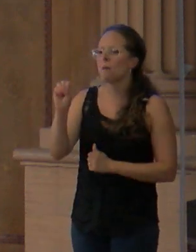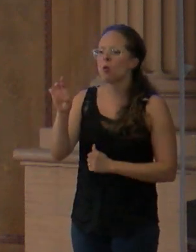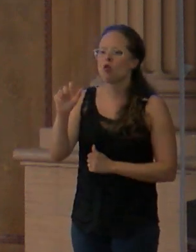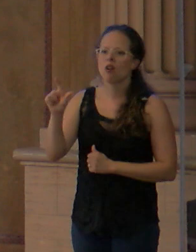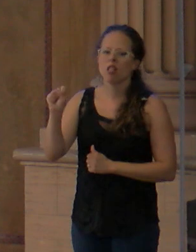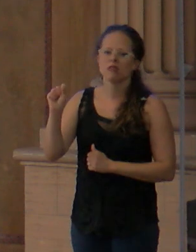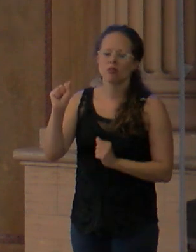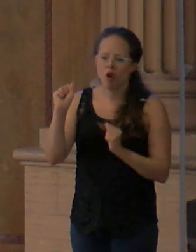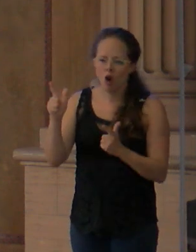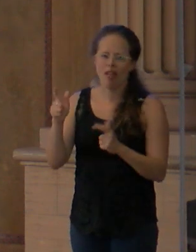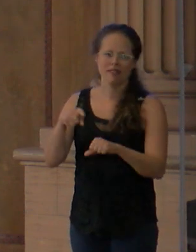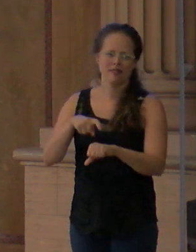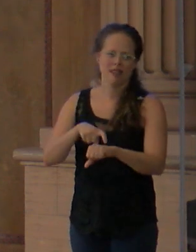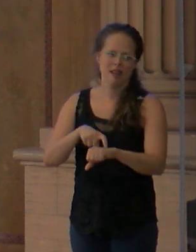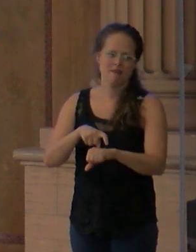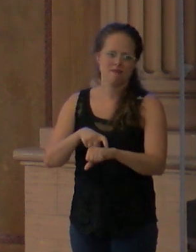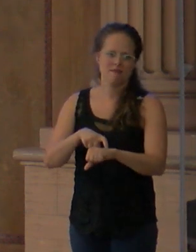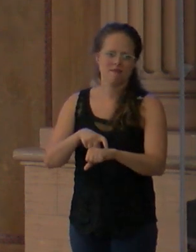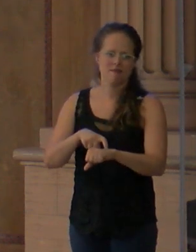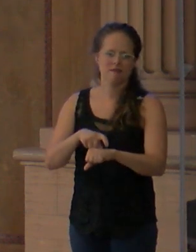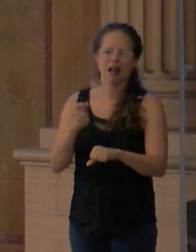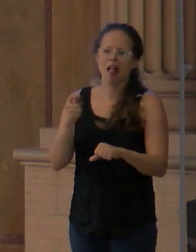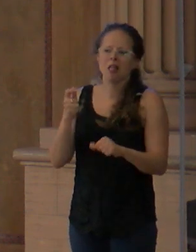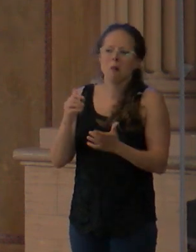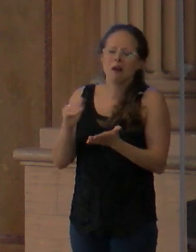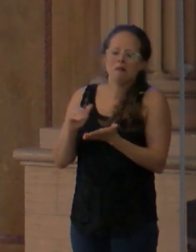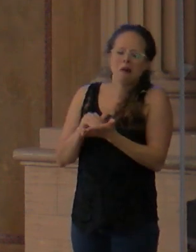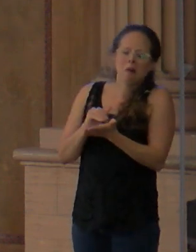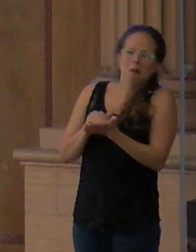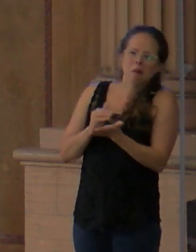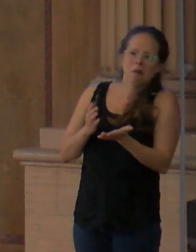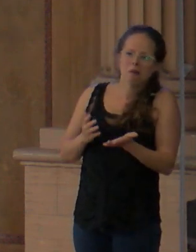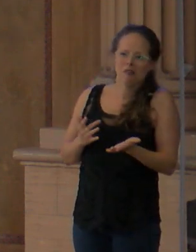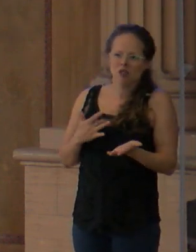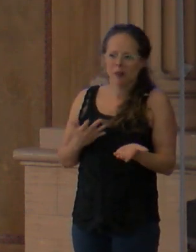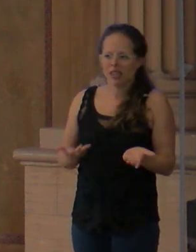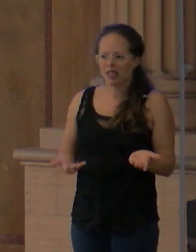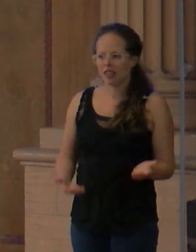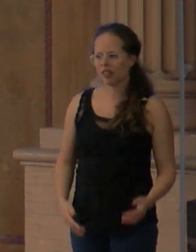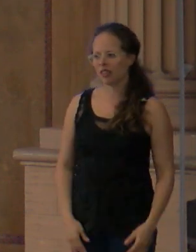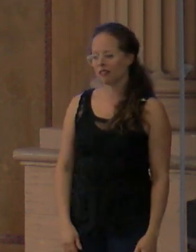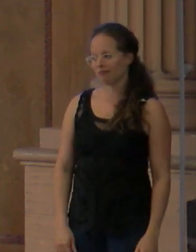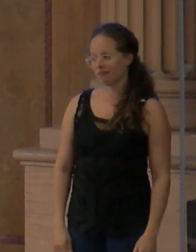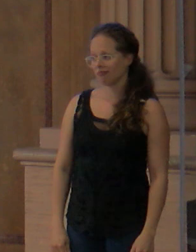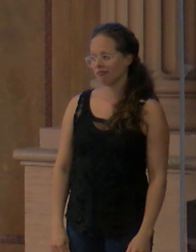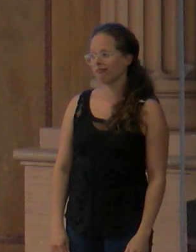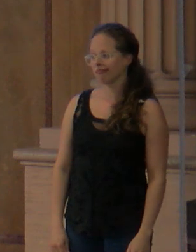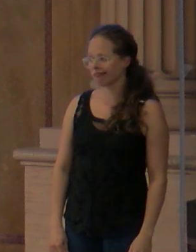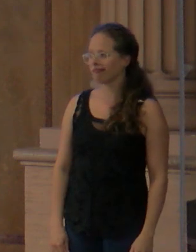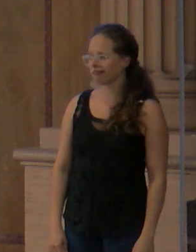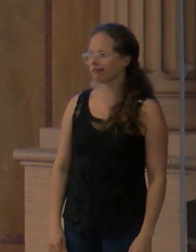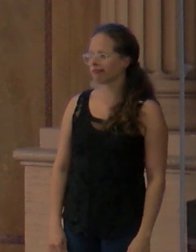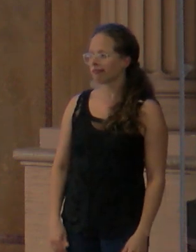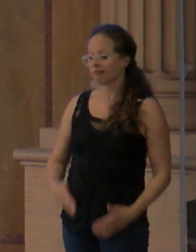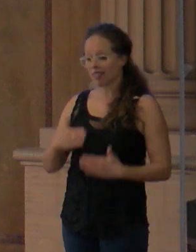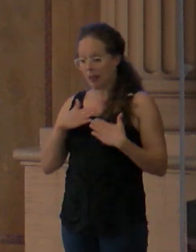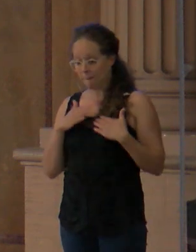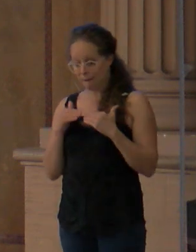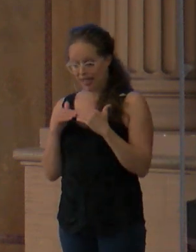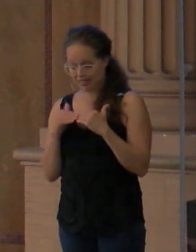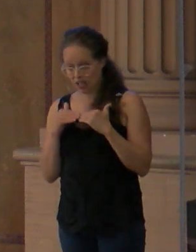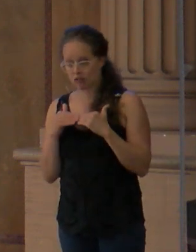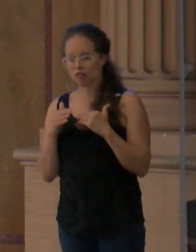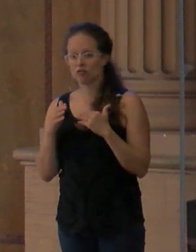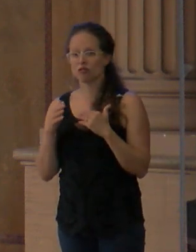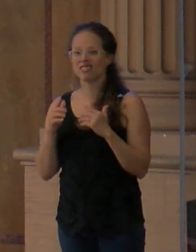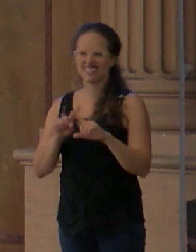bathroom scale so I can give myself a little bit of a pass. We have two sets of weights, one to weigh you and the other with a little bit shaved off to